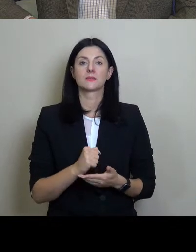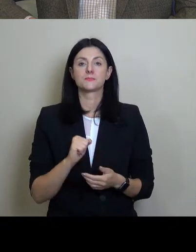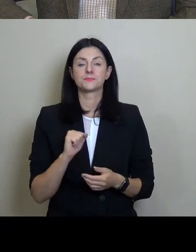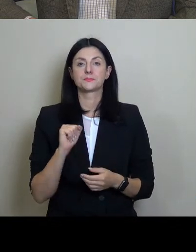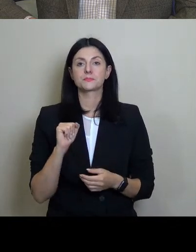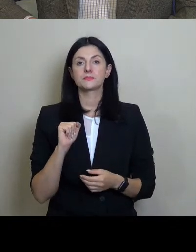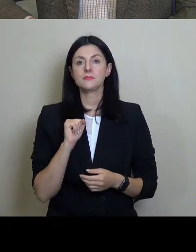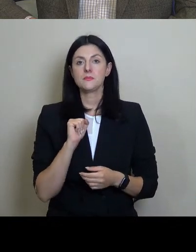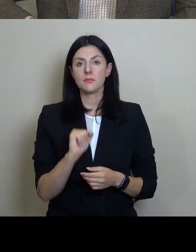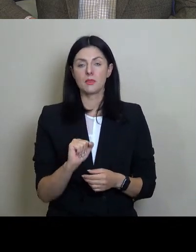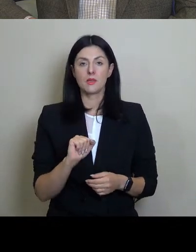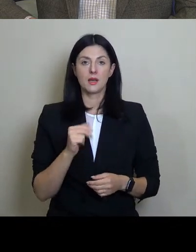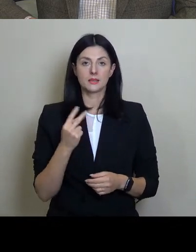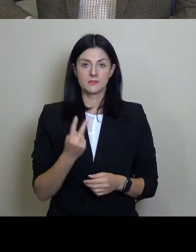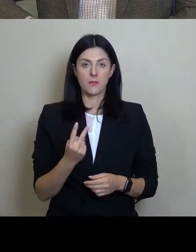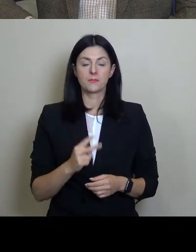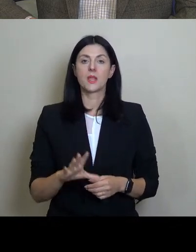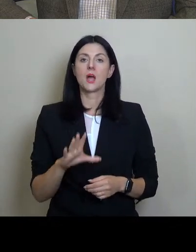candidate